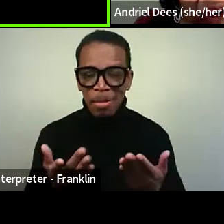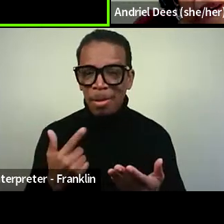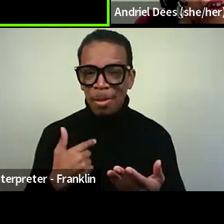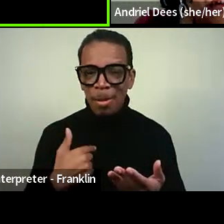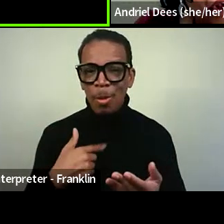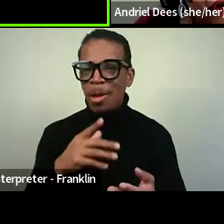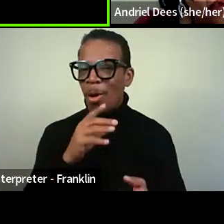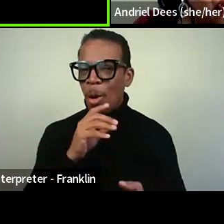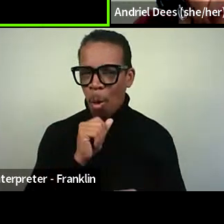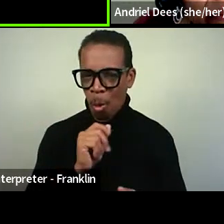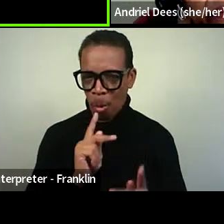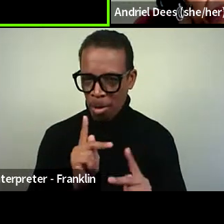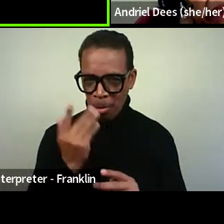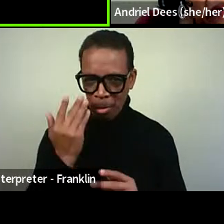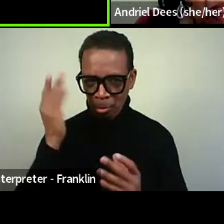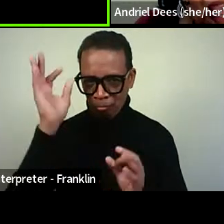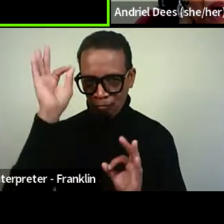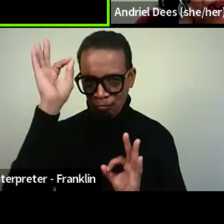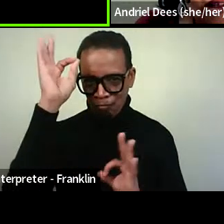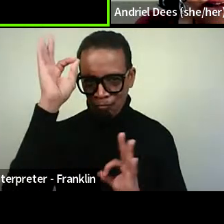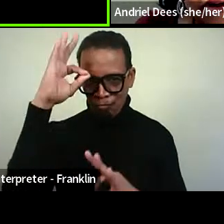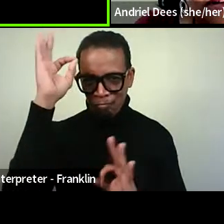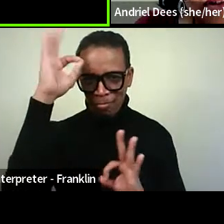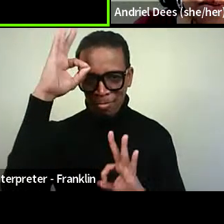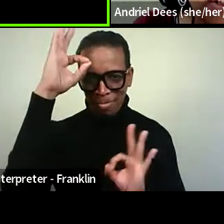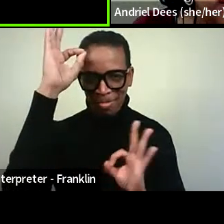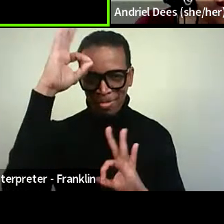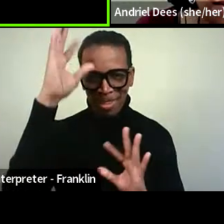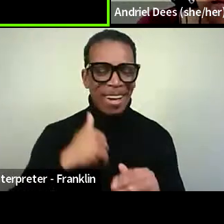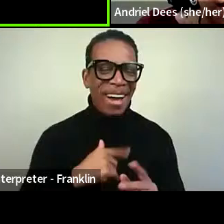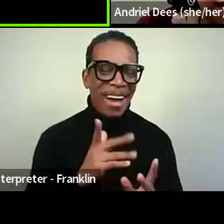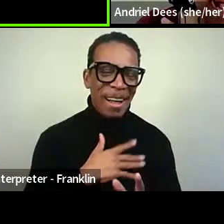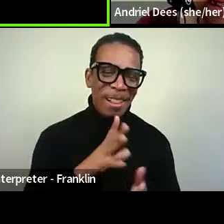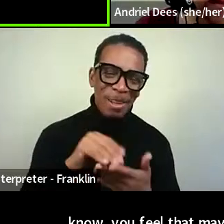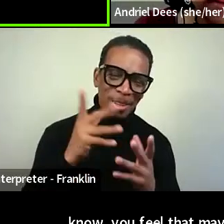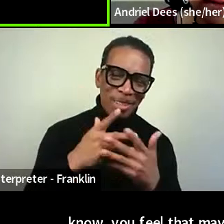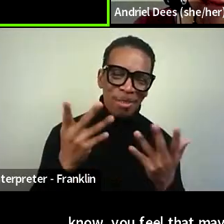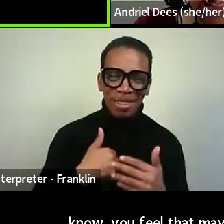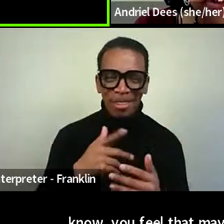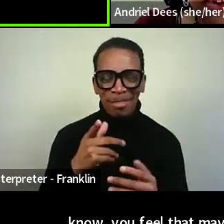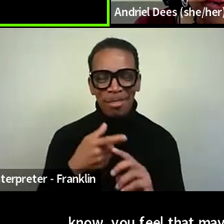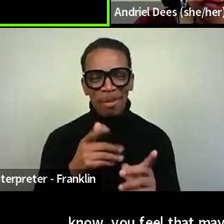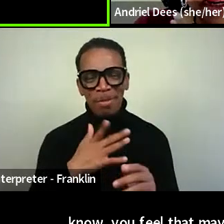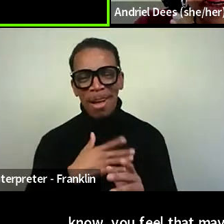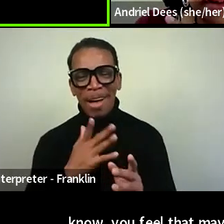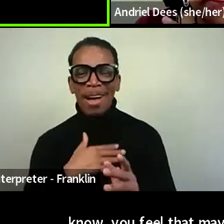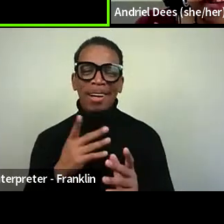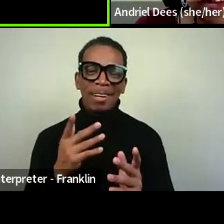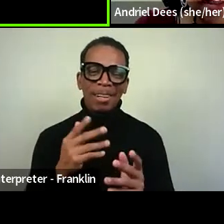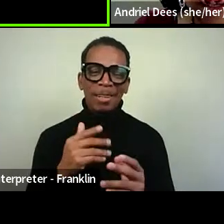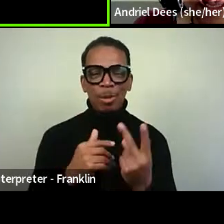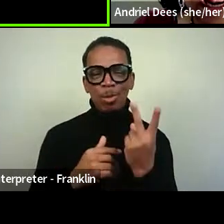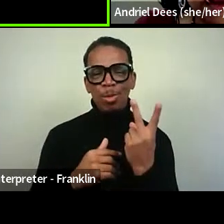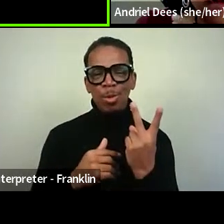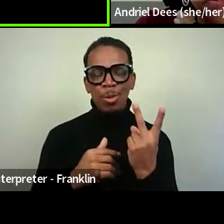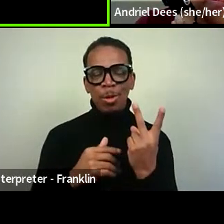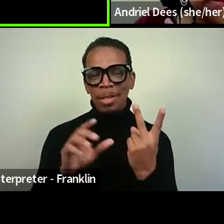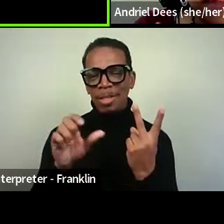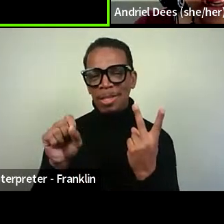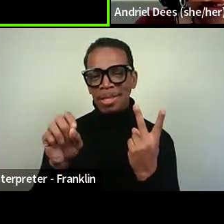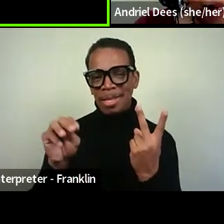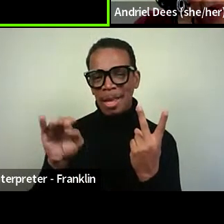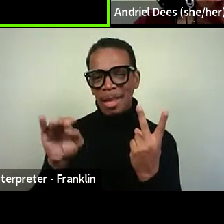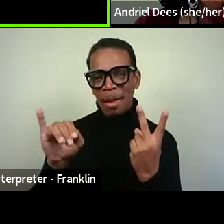old folks just don't know. I always learned so much from my two and I call